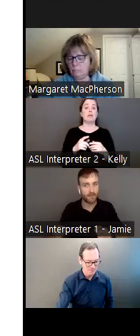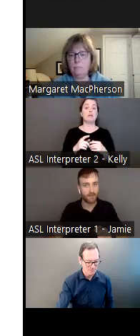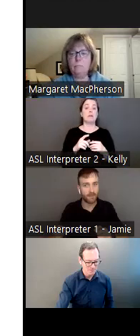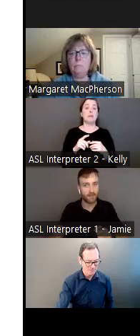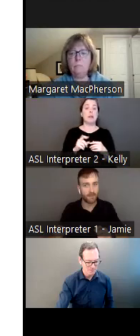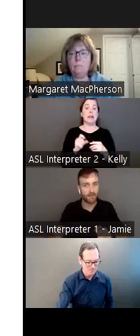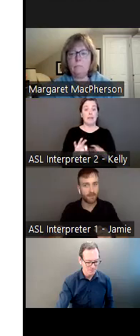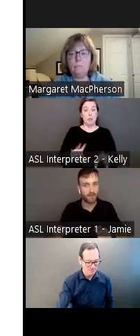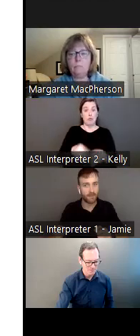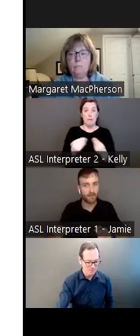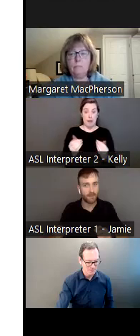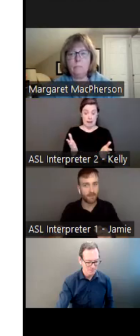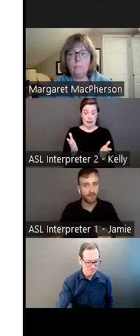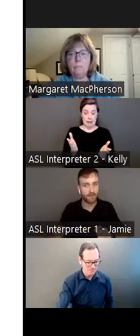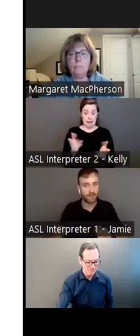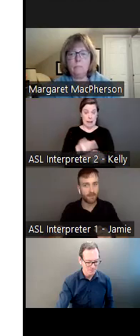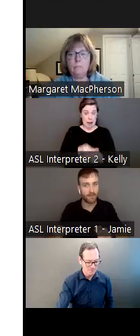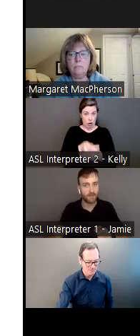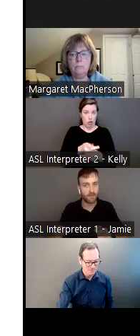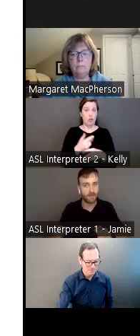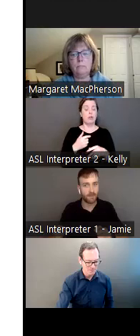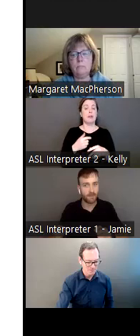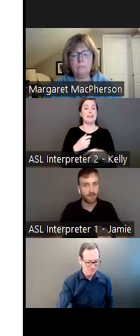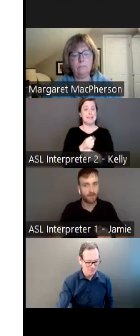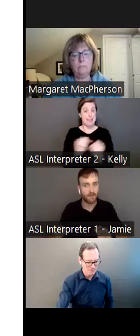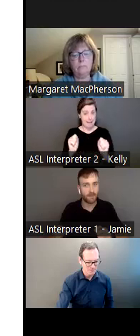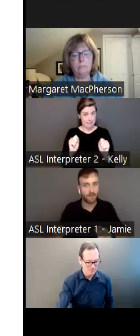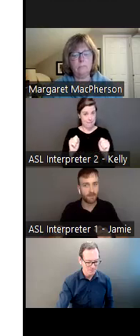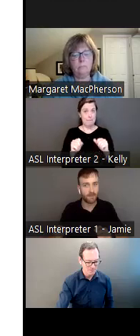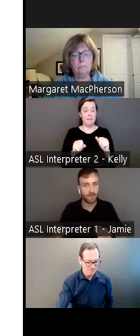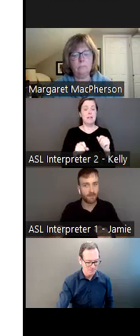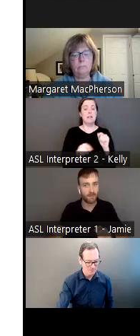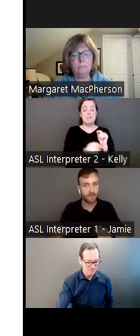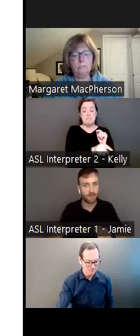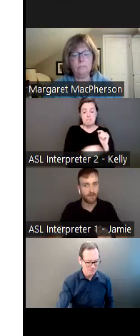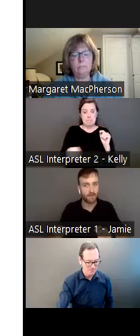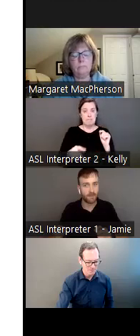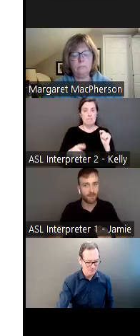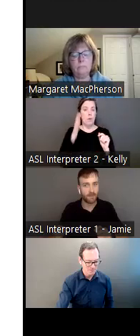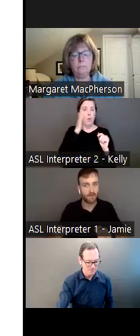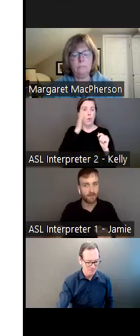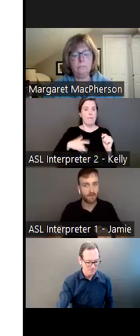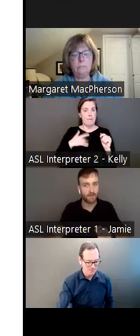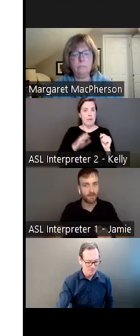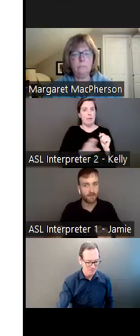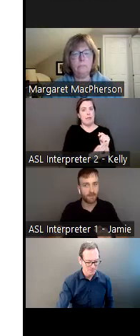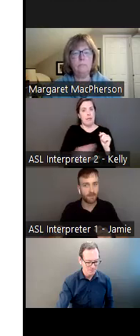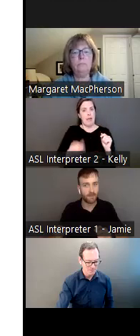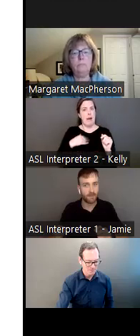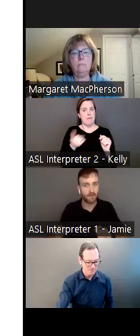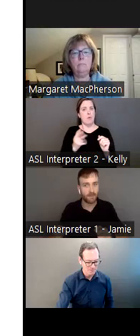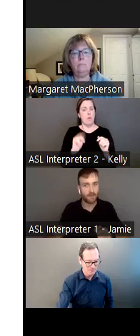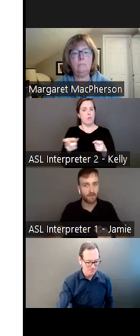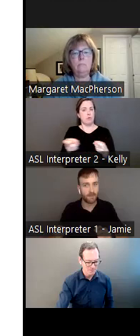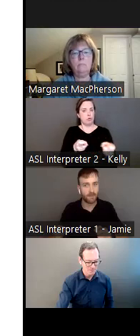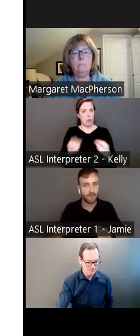safe ways, they are more likely to feel that they have mastery and control over their healthcare, that they do